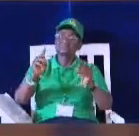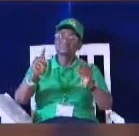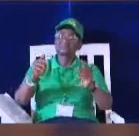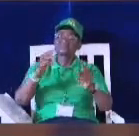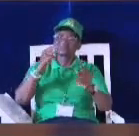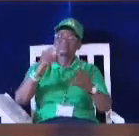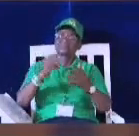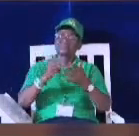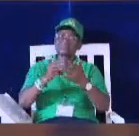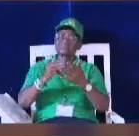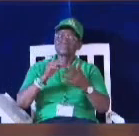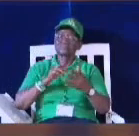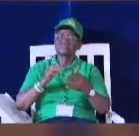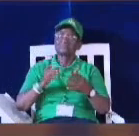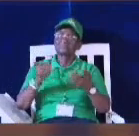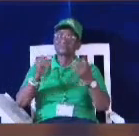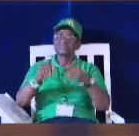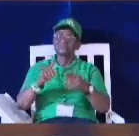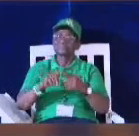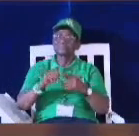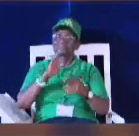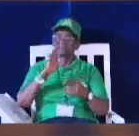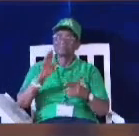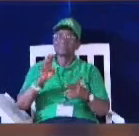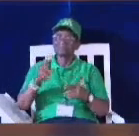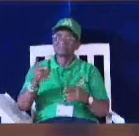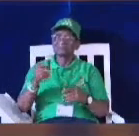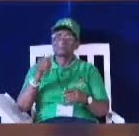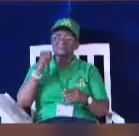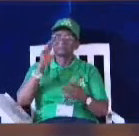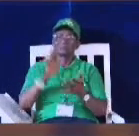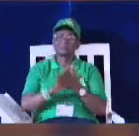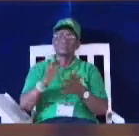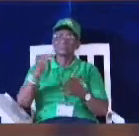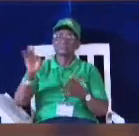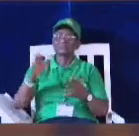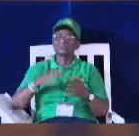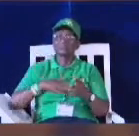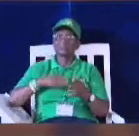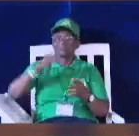I happen to be the second wife of my husband.